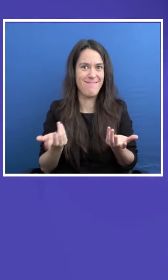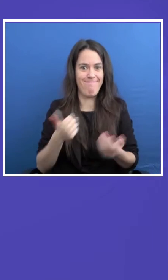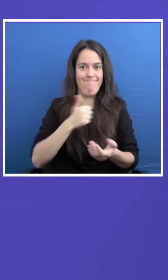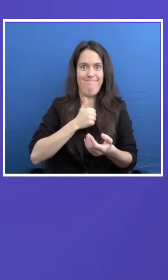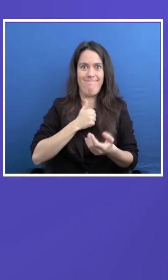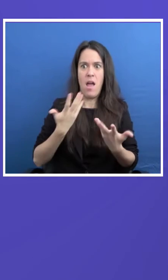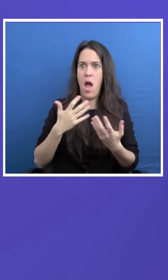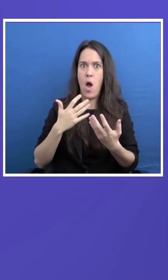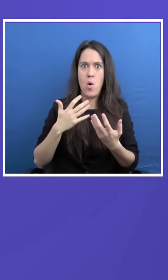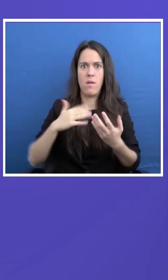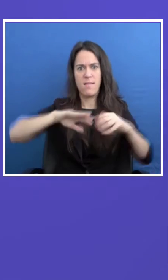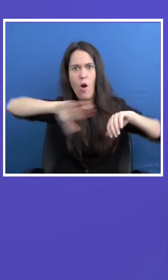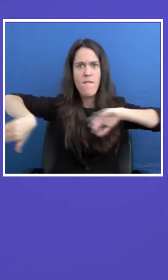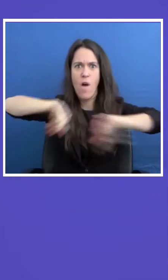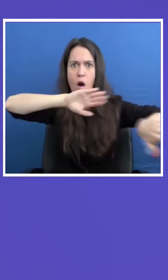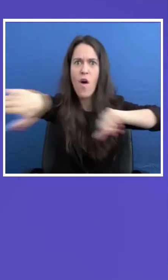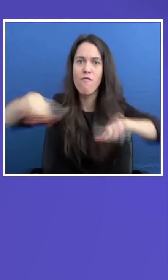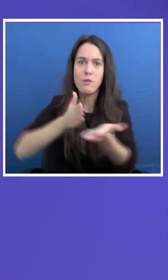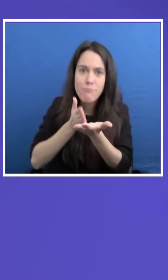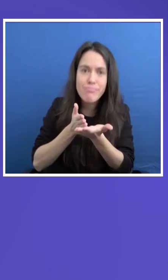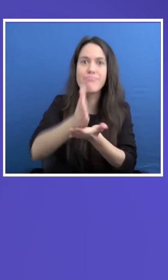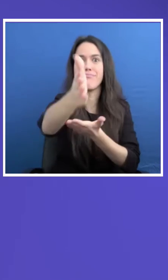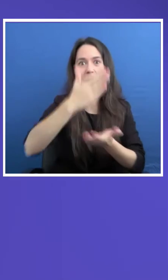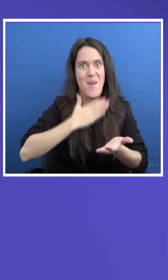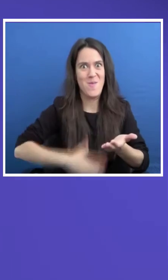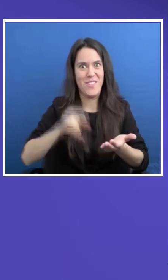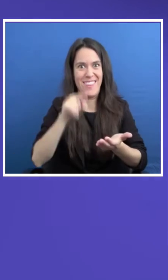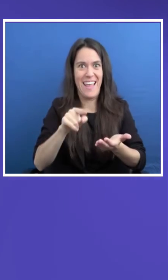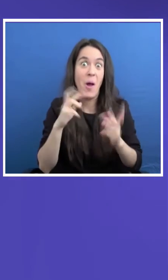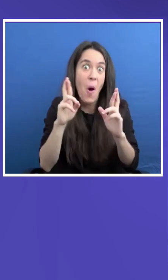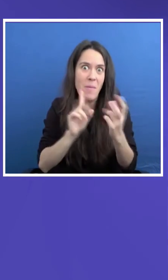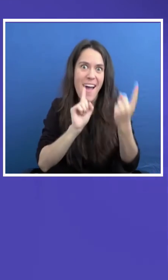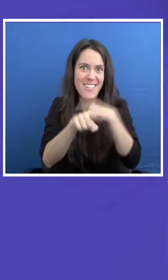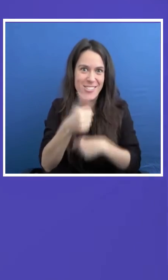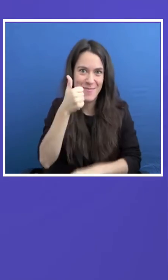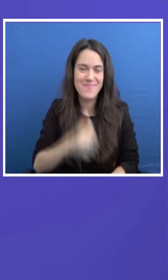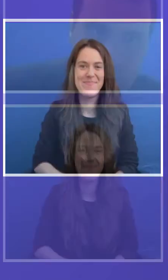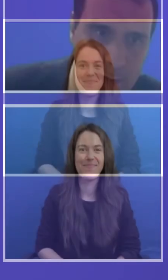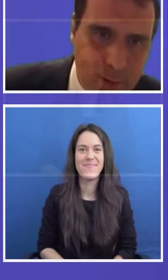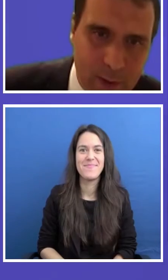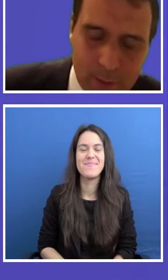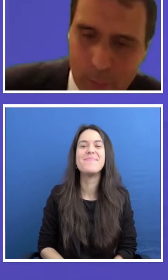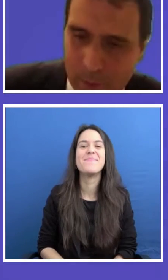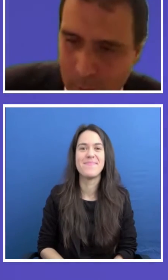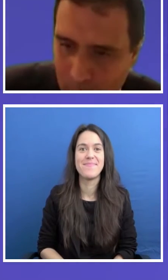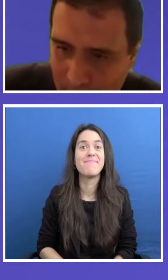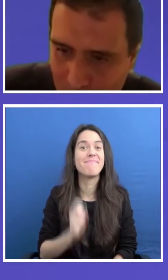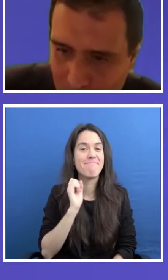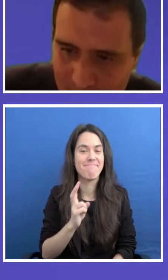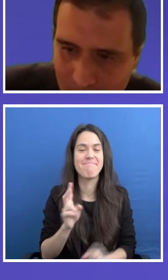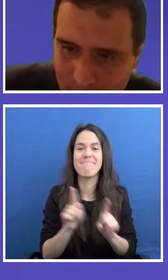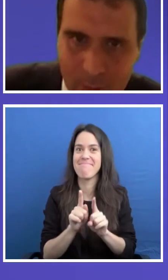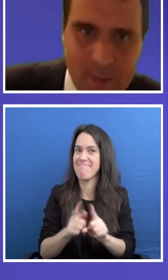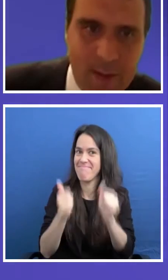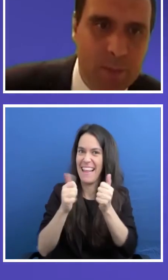these obstacles. I hope that somehow answers the question. This is very clear, and the same question is addressed to Rania. Briefly, we